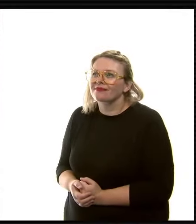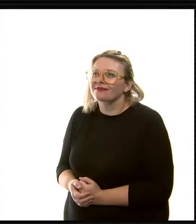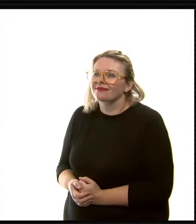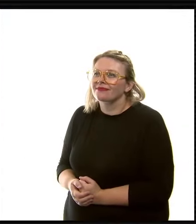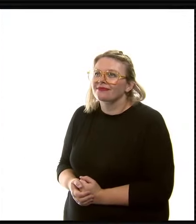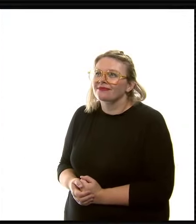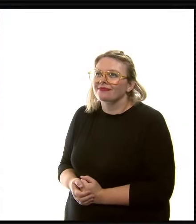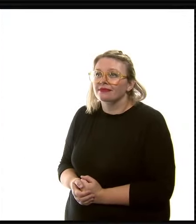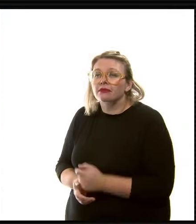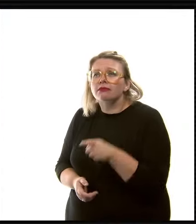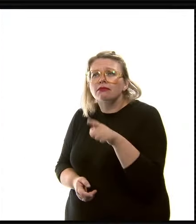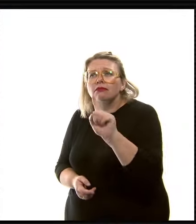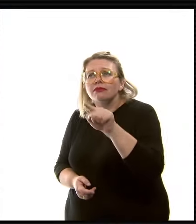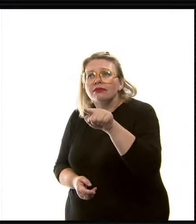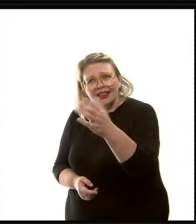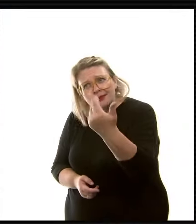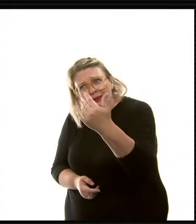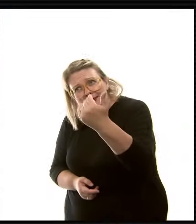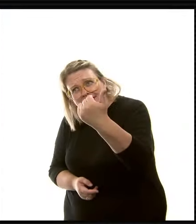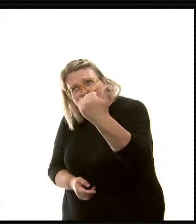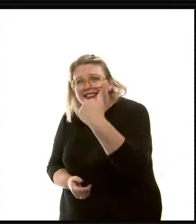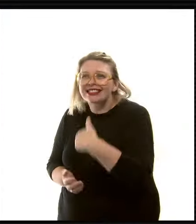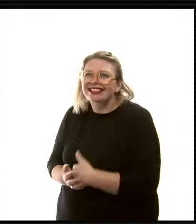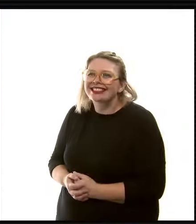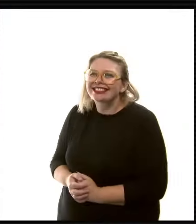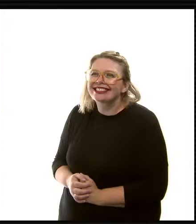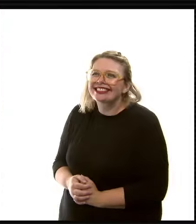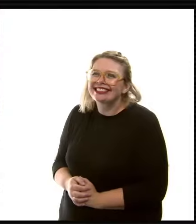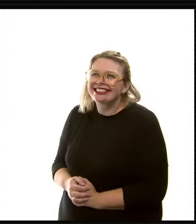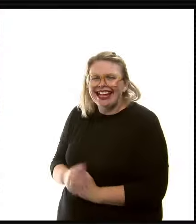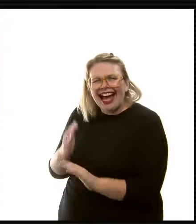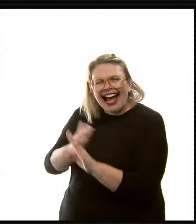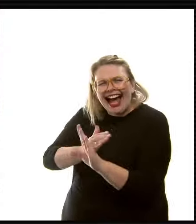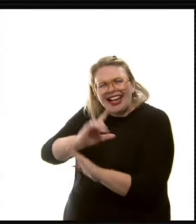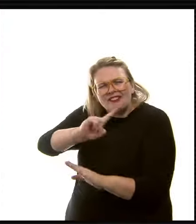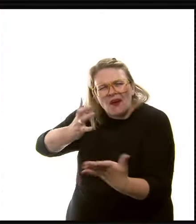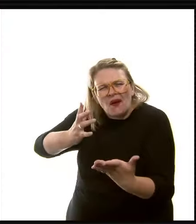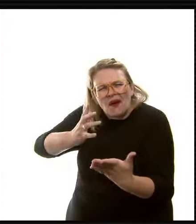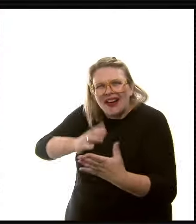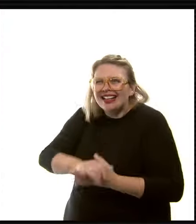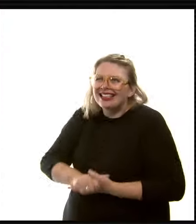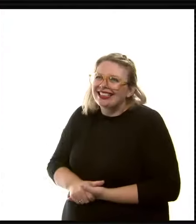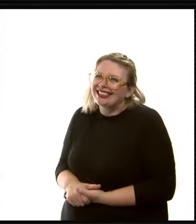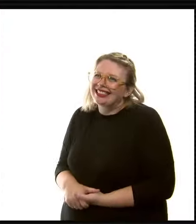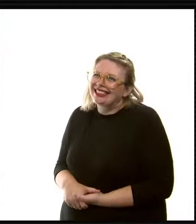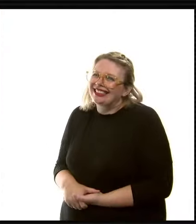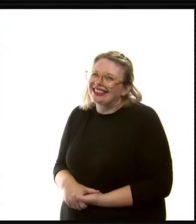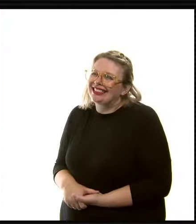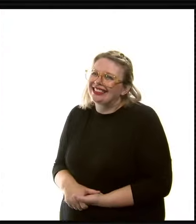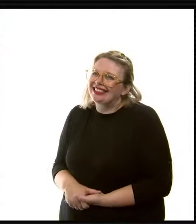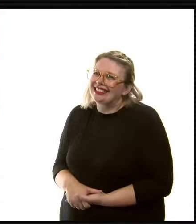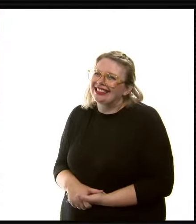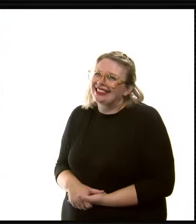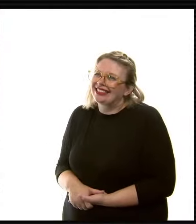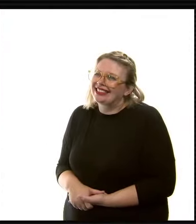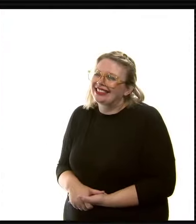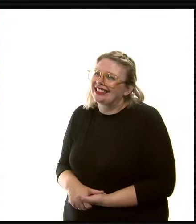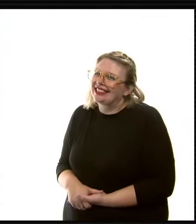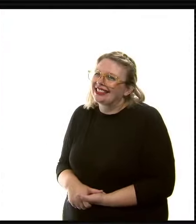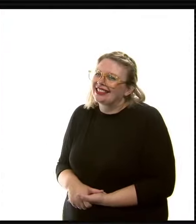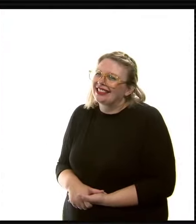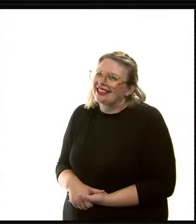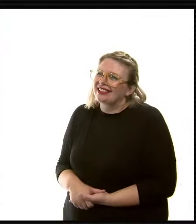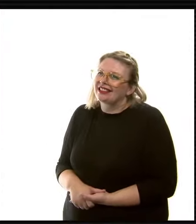Nelly? Come over here, Nelly. We want to see you. What are you hiding for? Come here. So we also wanted to incorporate